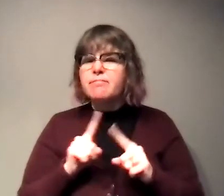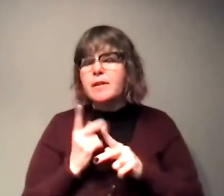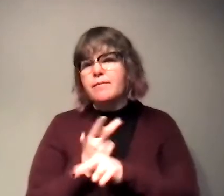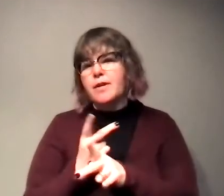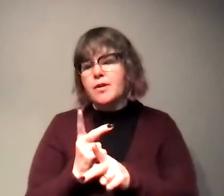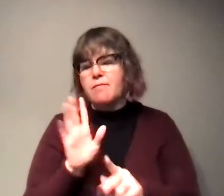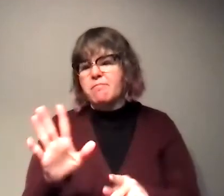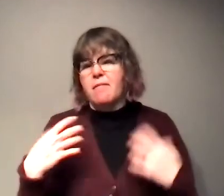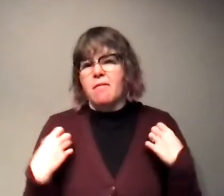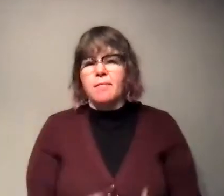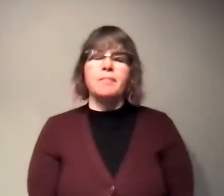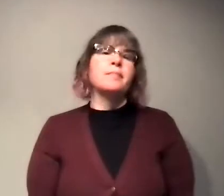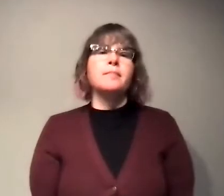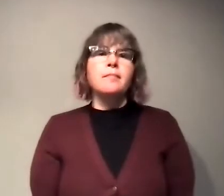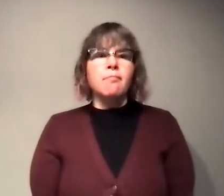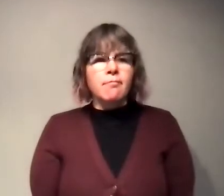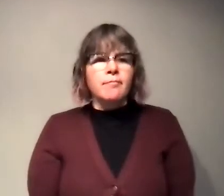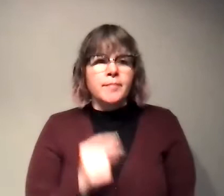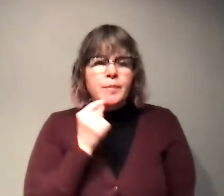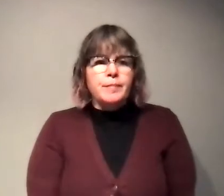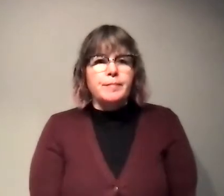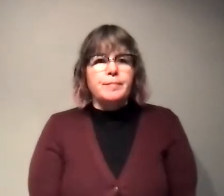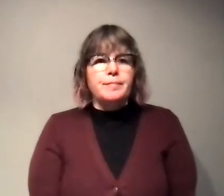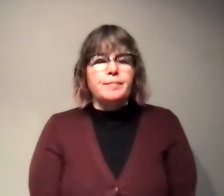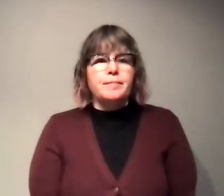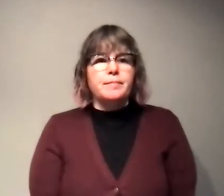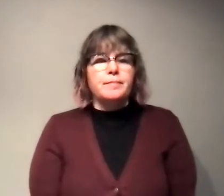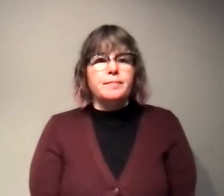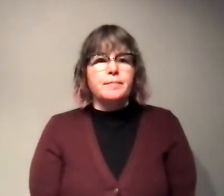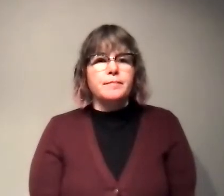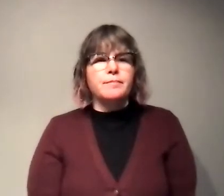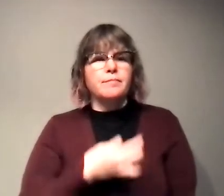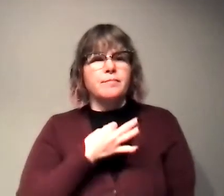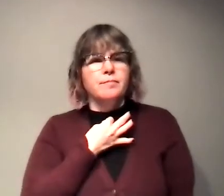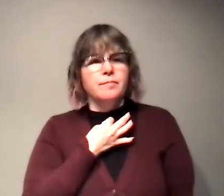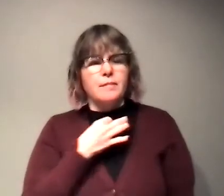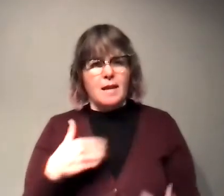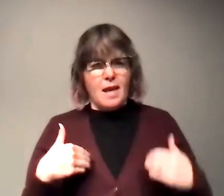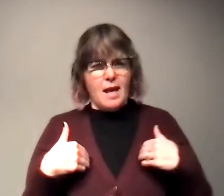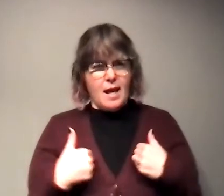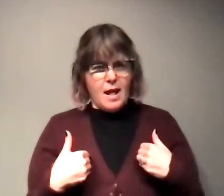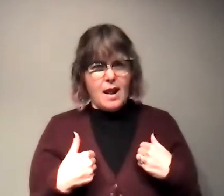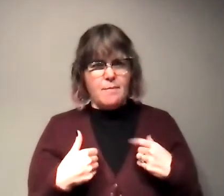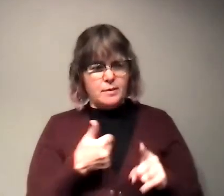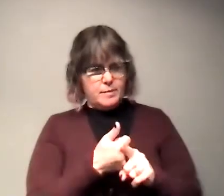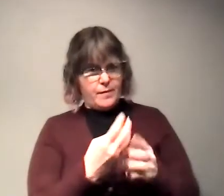healthy the stream is. Very cool. A judge wants to know, are there animals that filter